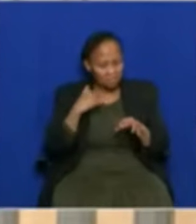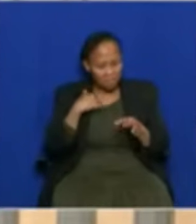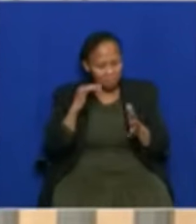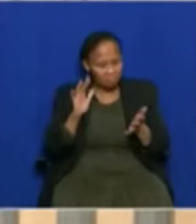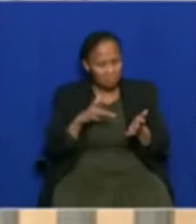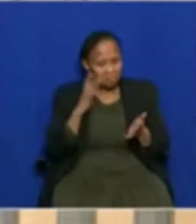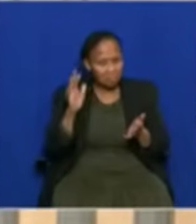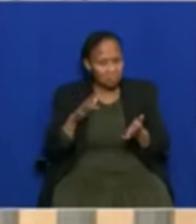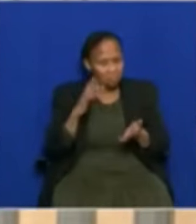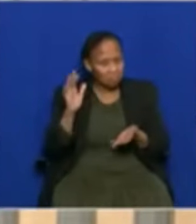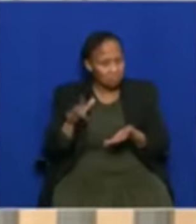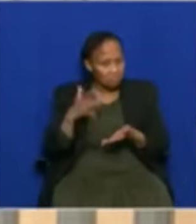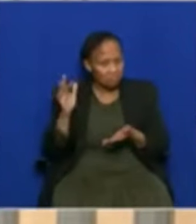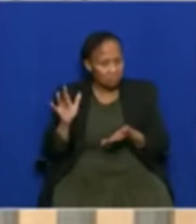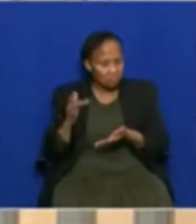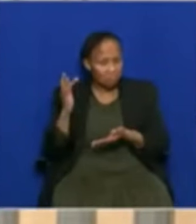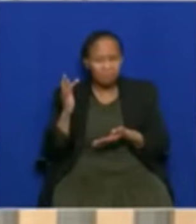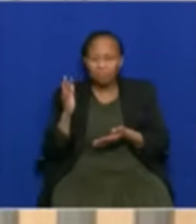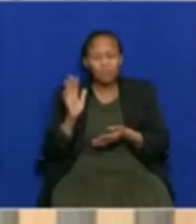no, there's another one,